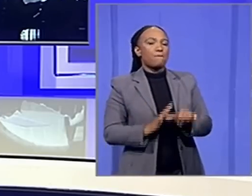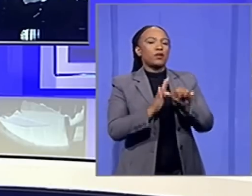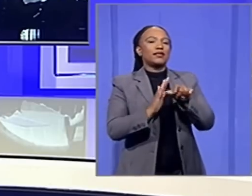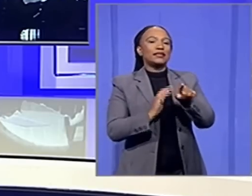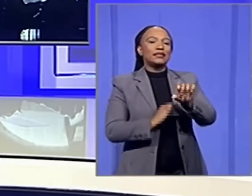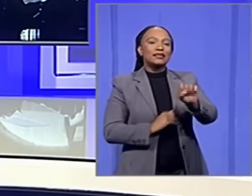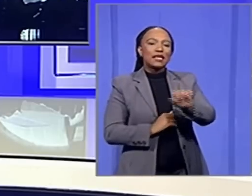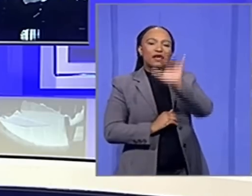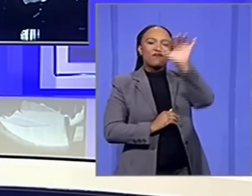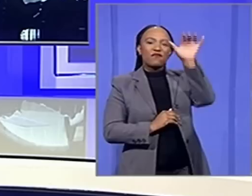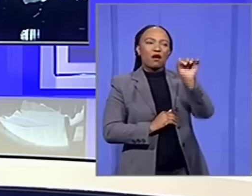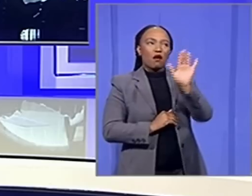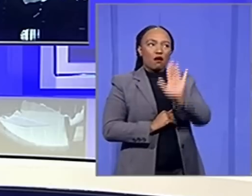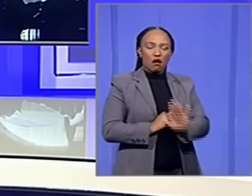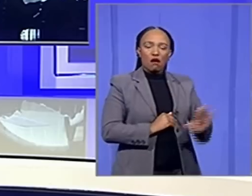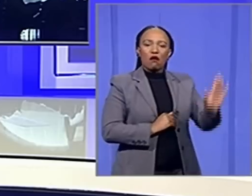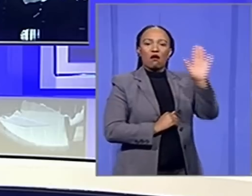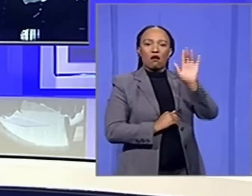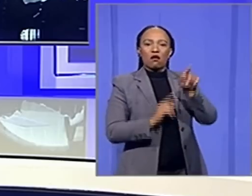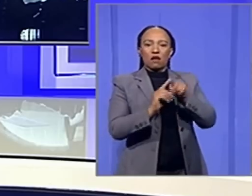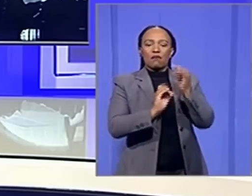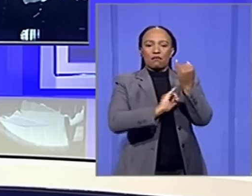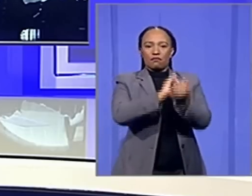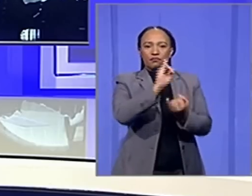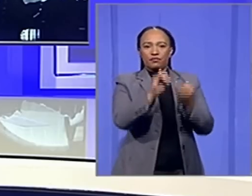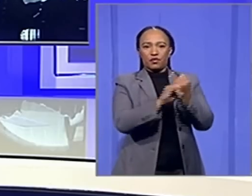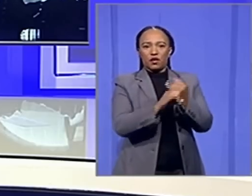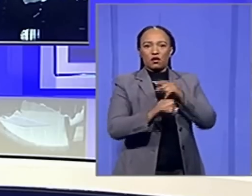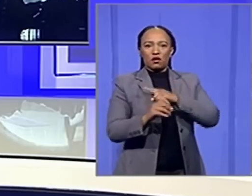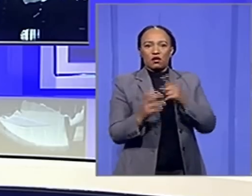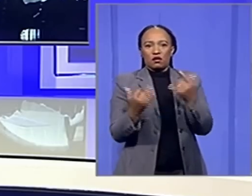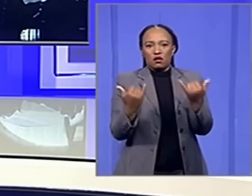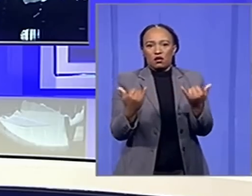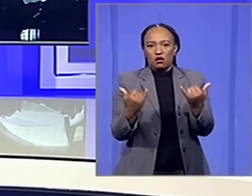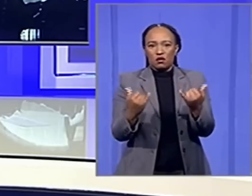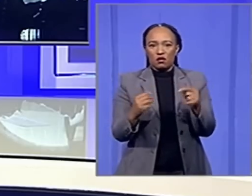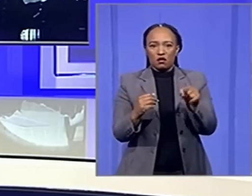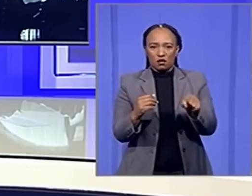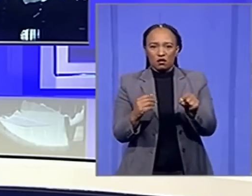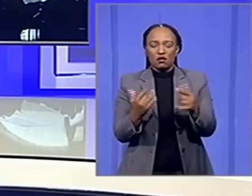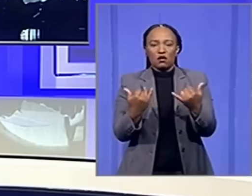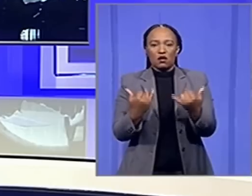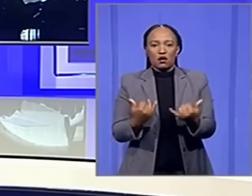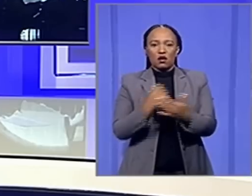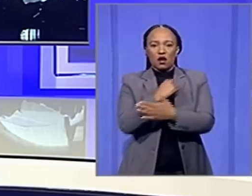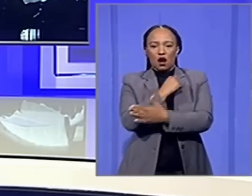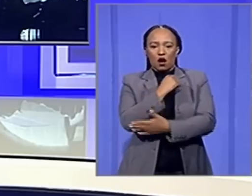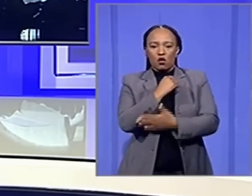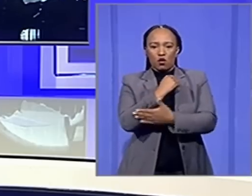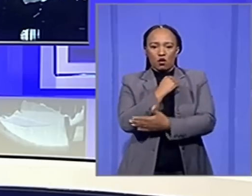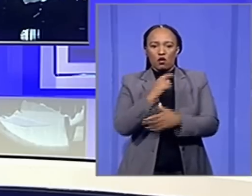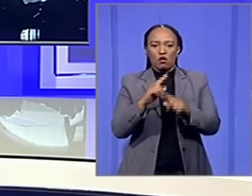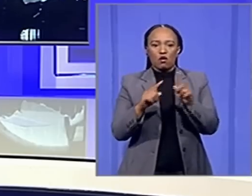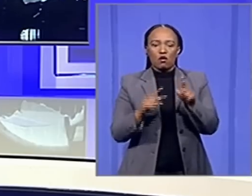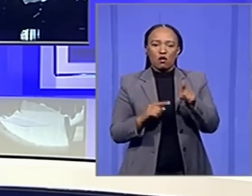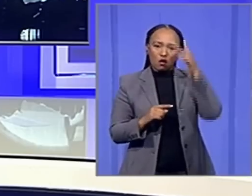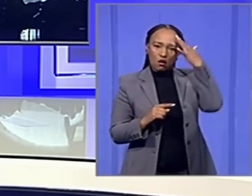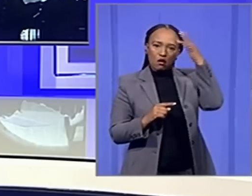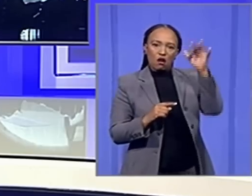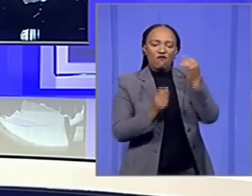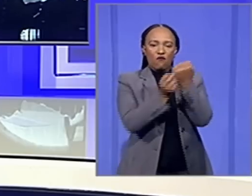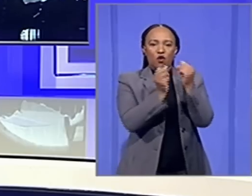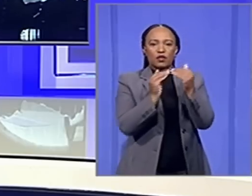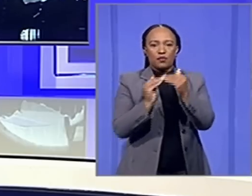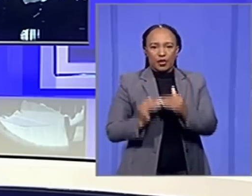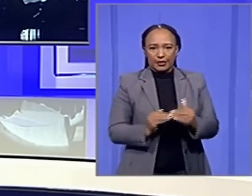ka bophara hobane di tla dilemo tse 30 ka mora hore naha ena ya Afrika Borwa e kena mmusong wa